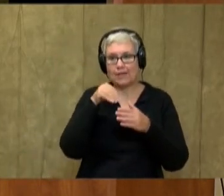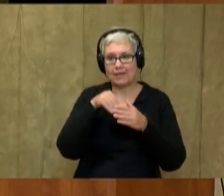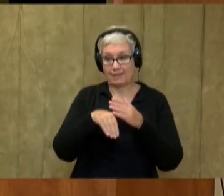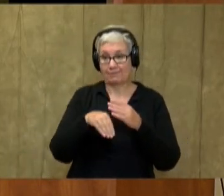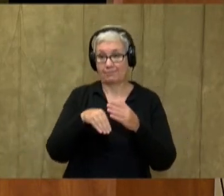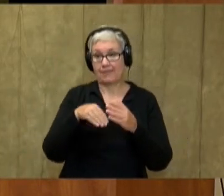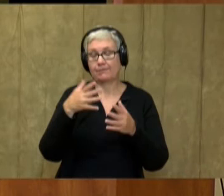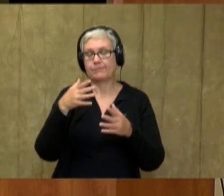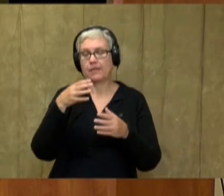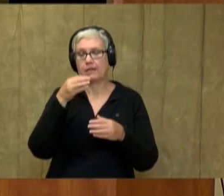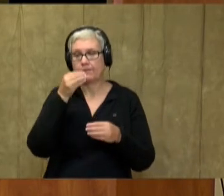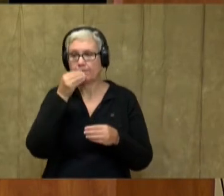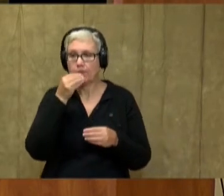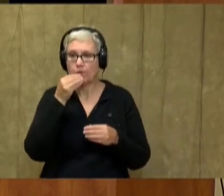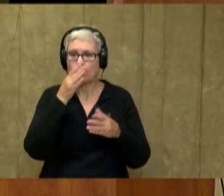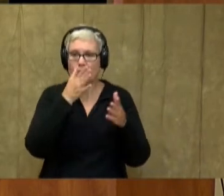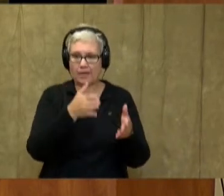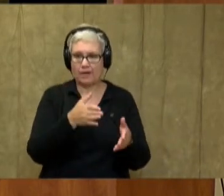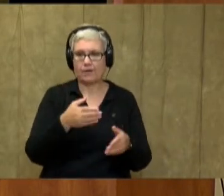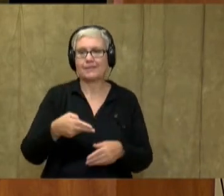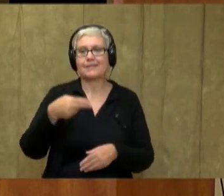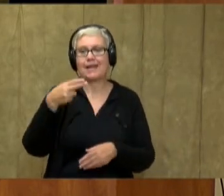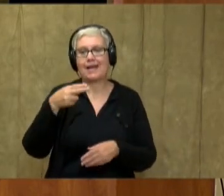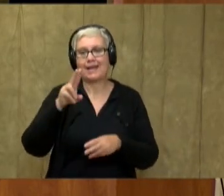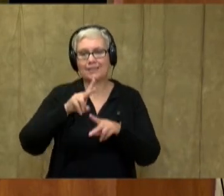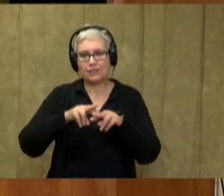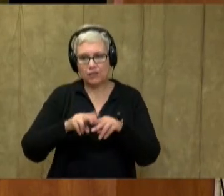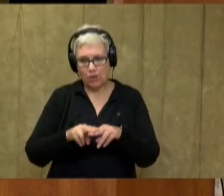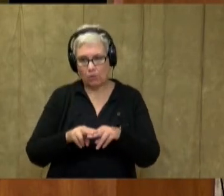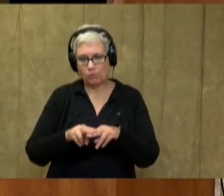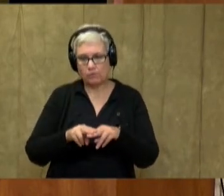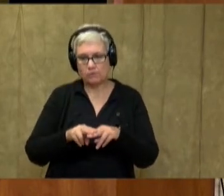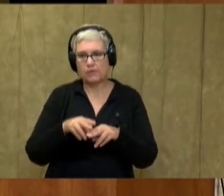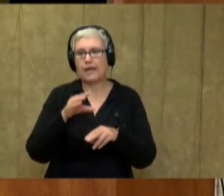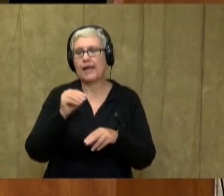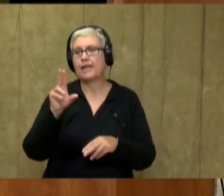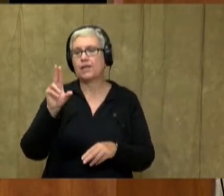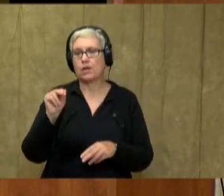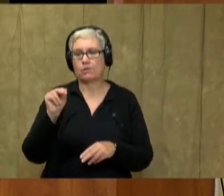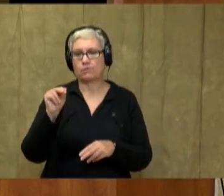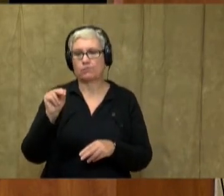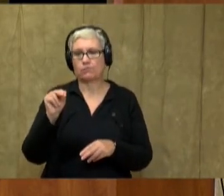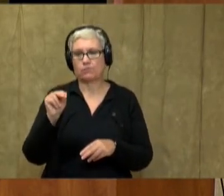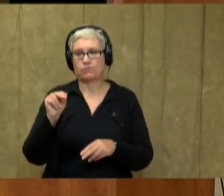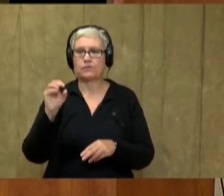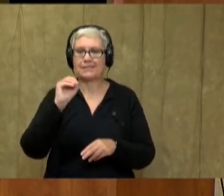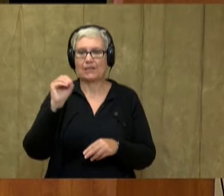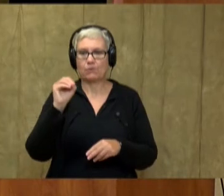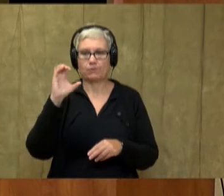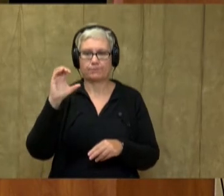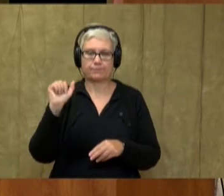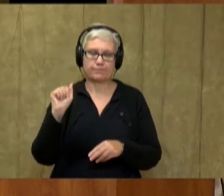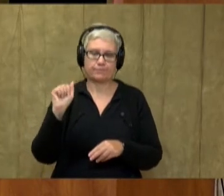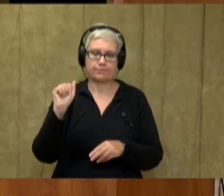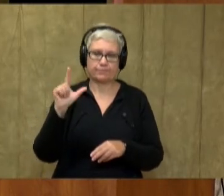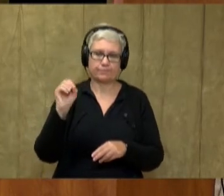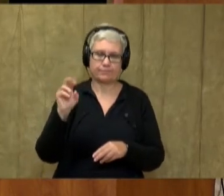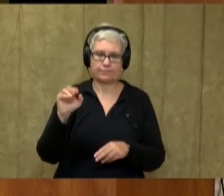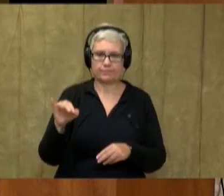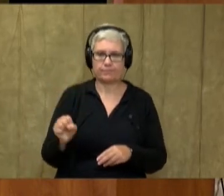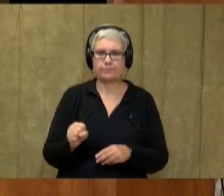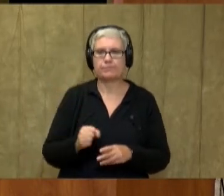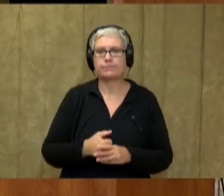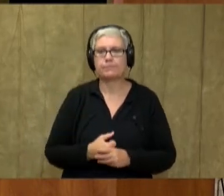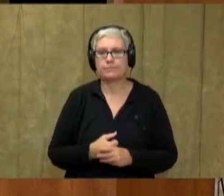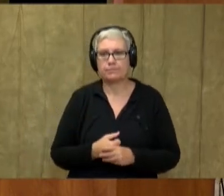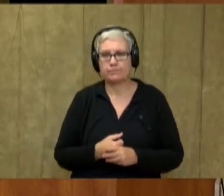calories. So I'm just going to use that and I'm going to rewrite it, all right, to make it my counter argument. So I am going